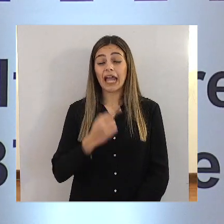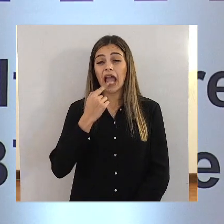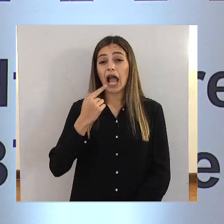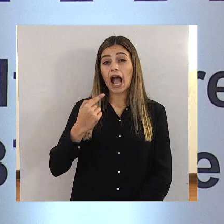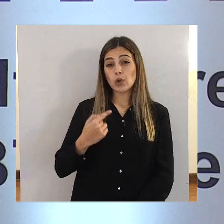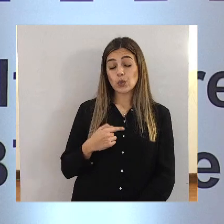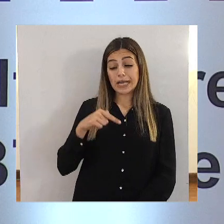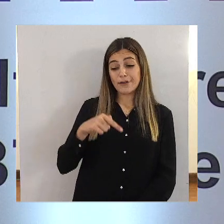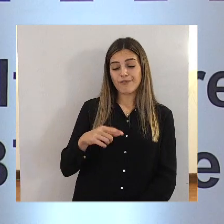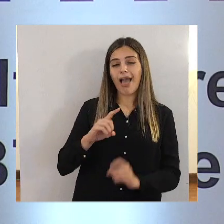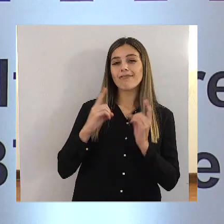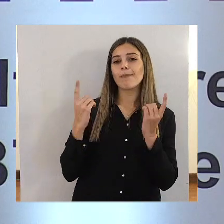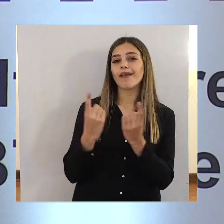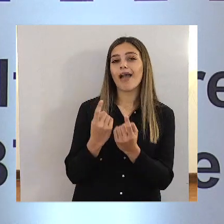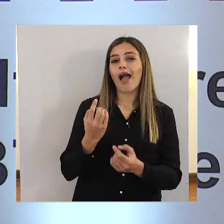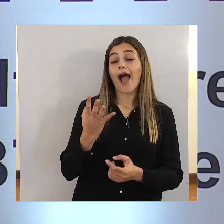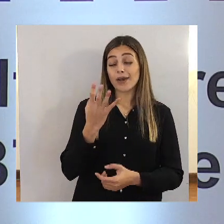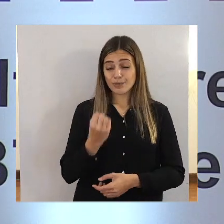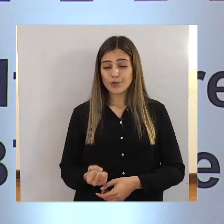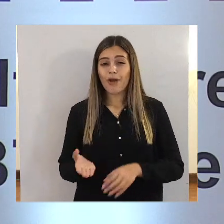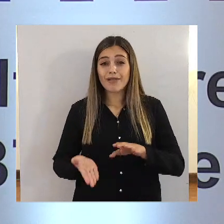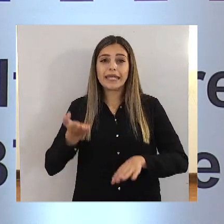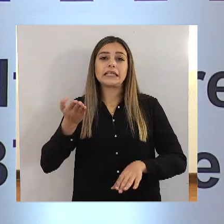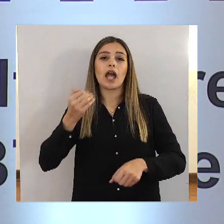more people. But I always